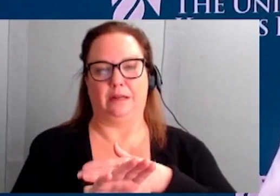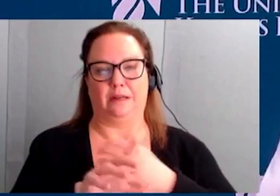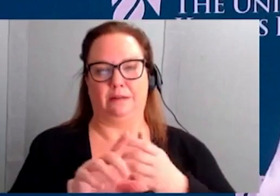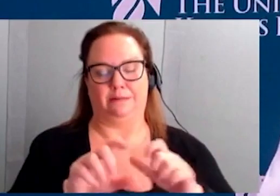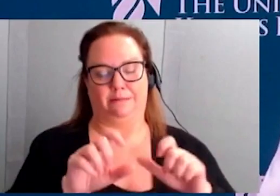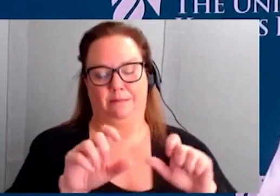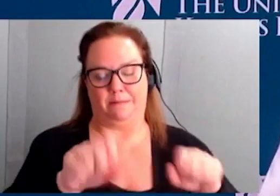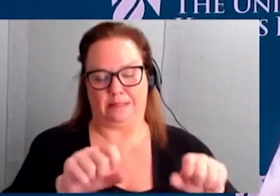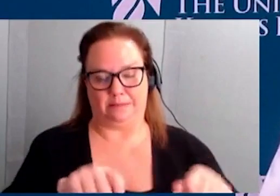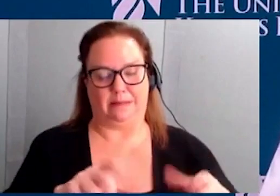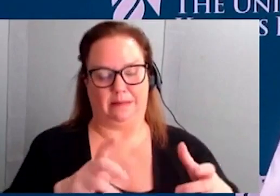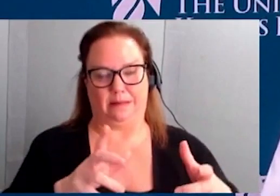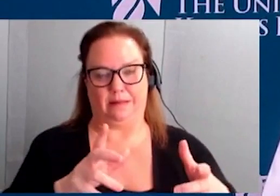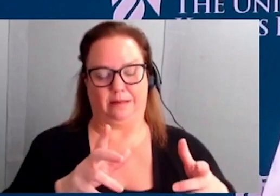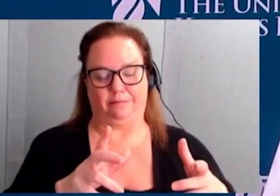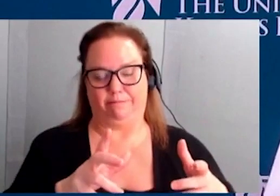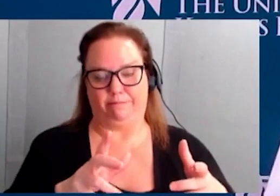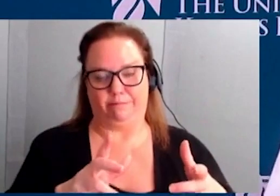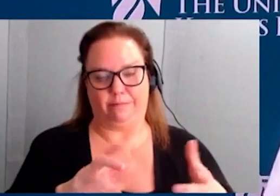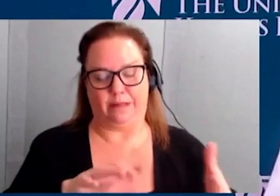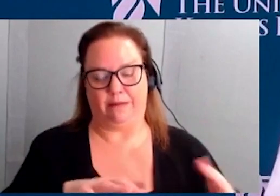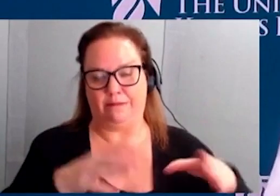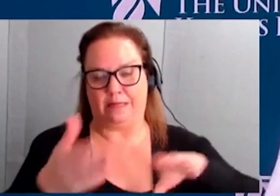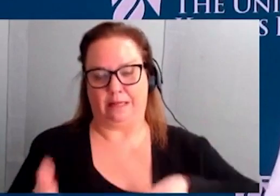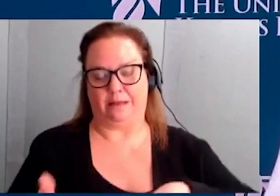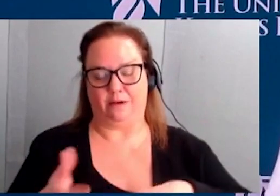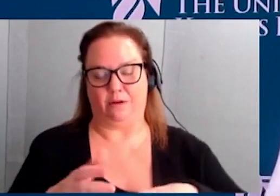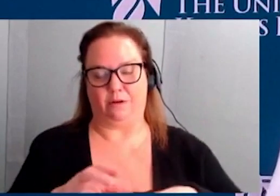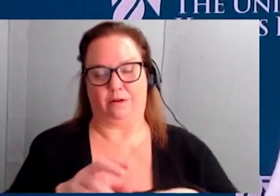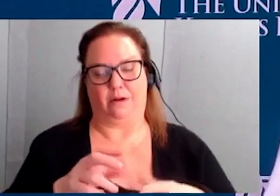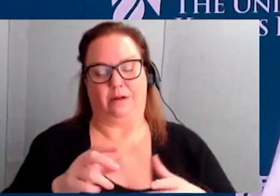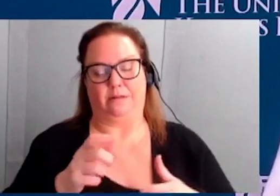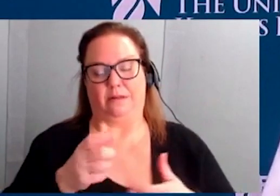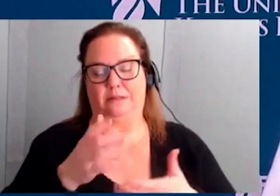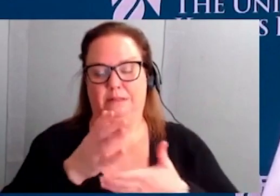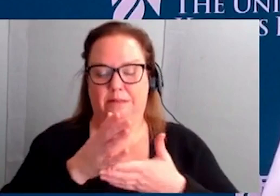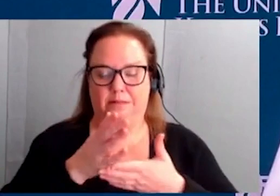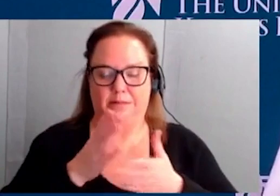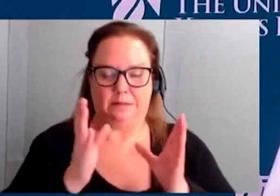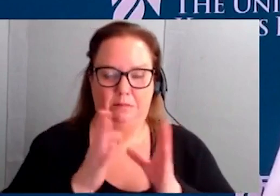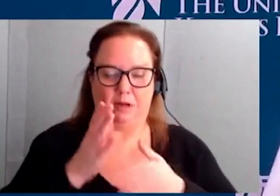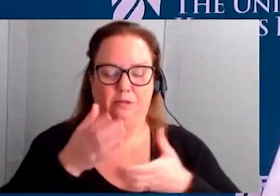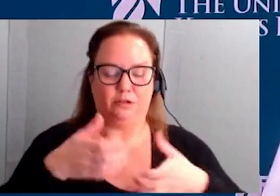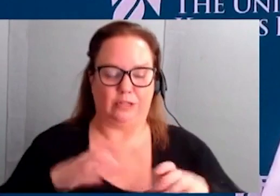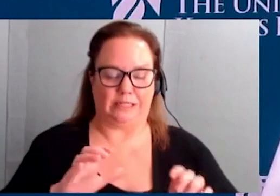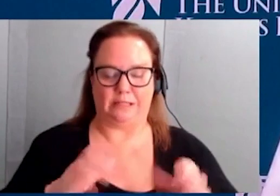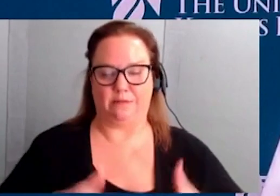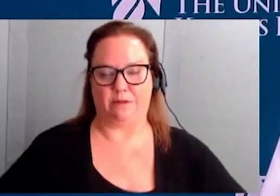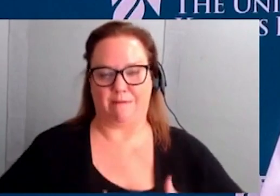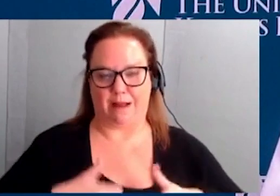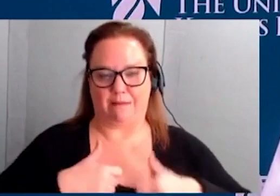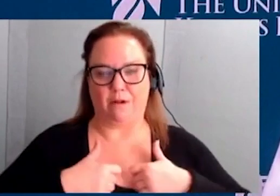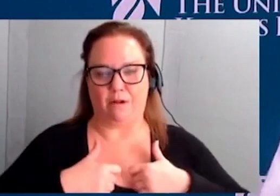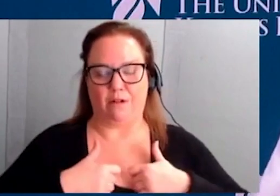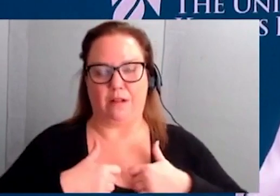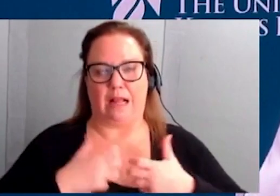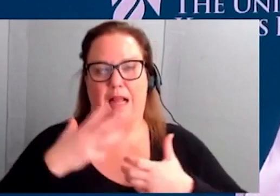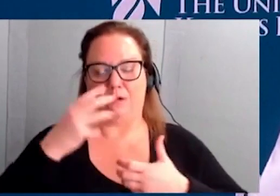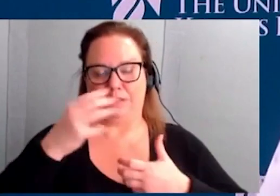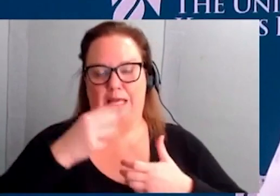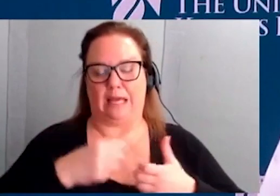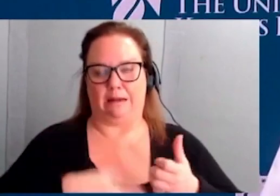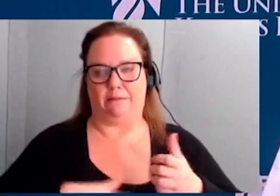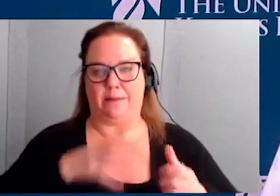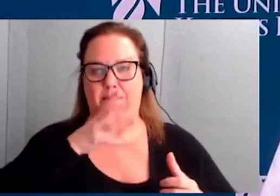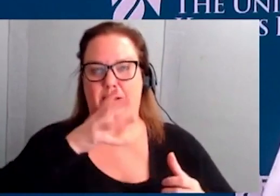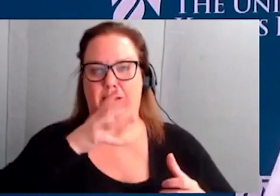the point where there is a remote chance that they have a chance to survive outside of the womb because moms have